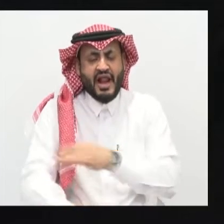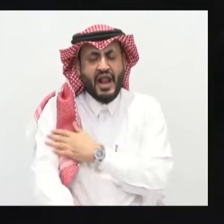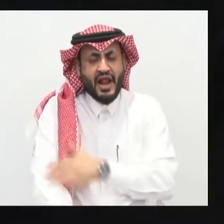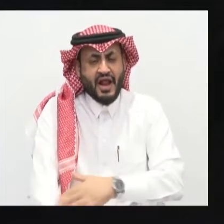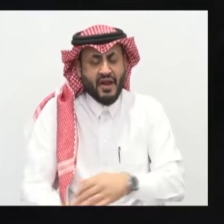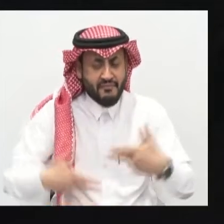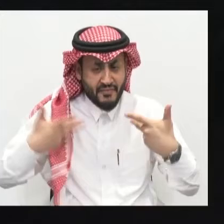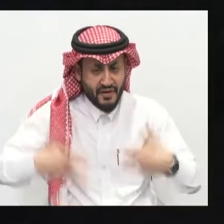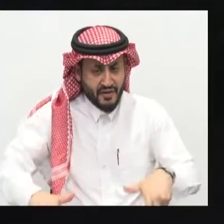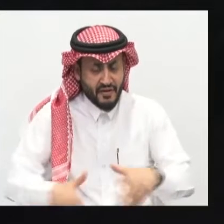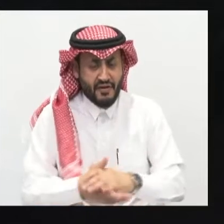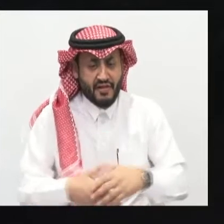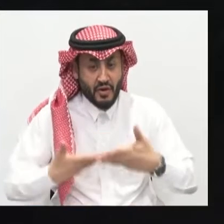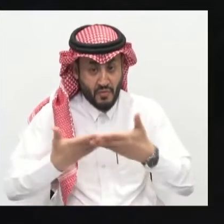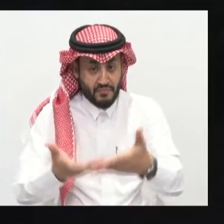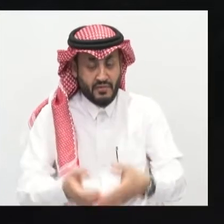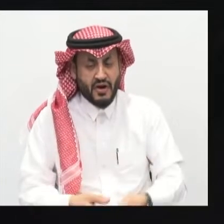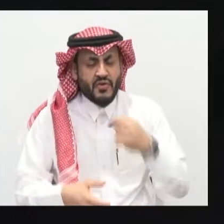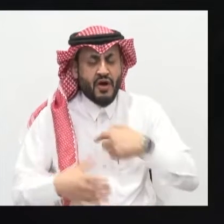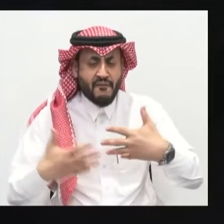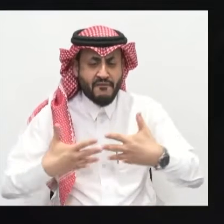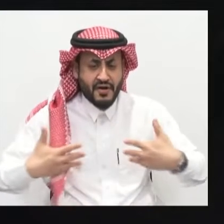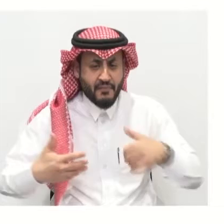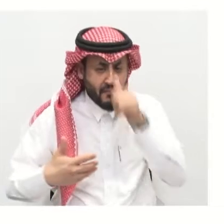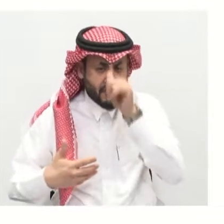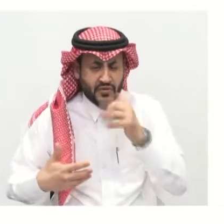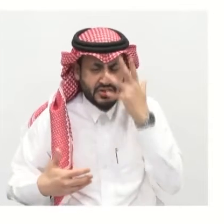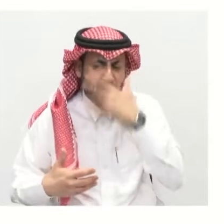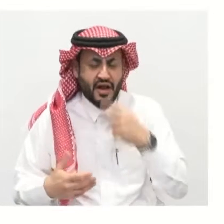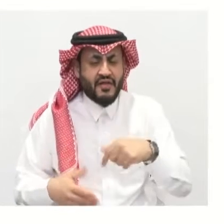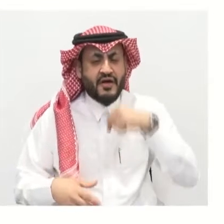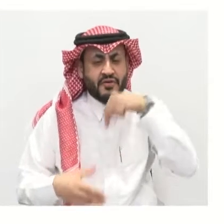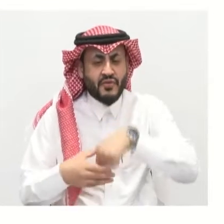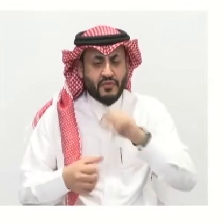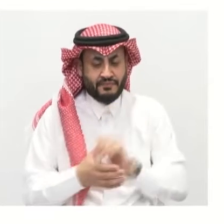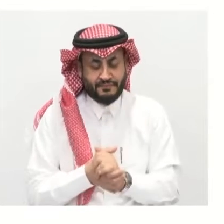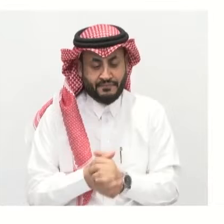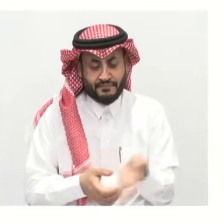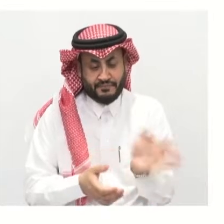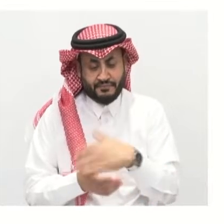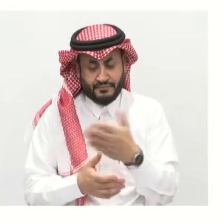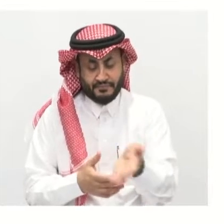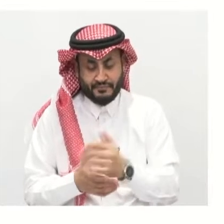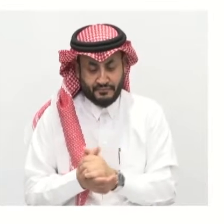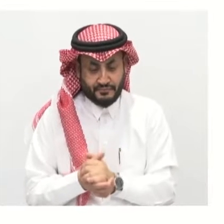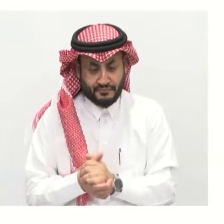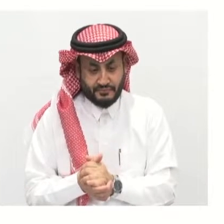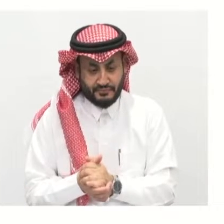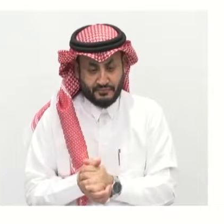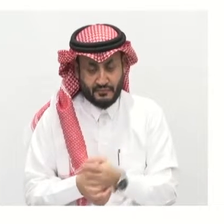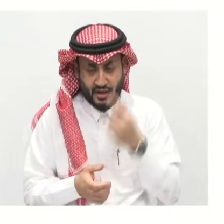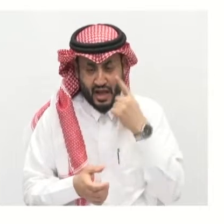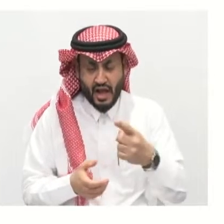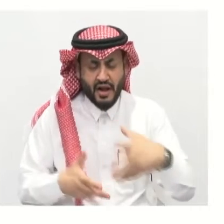clothes feel, they feel wet. Excellent. Let's continue. It says here, how will